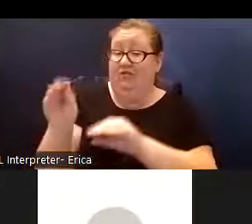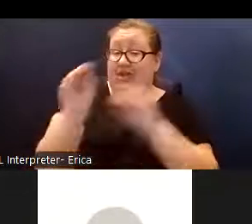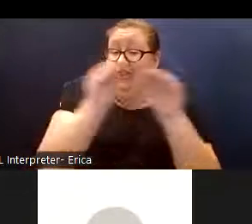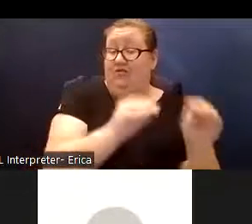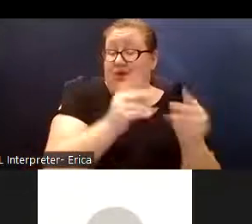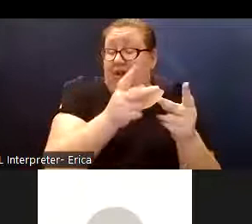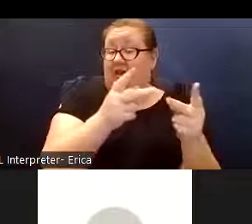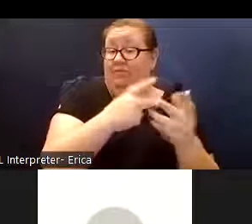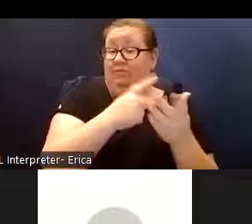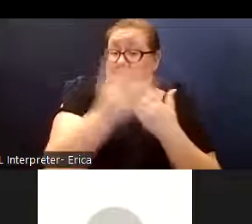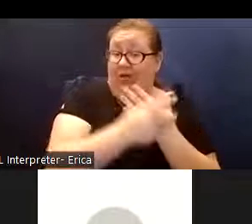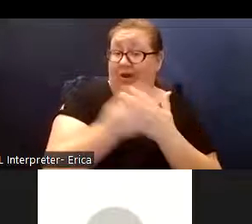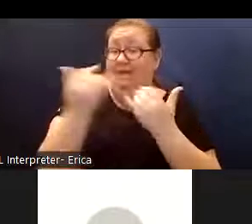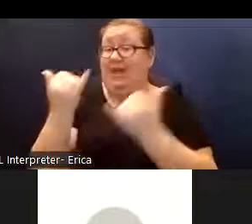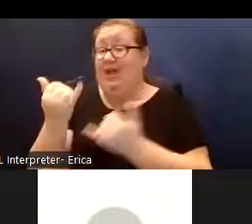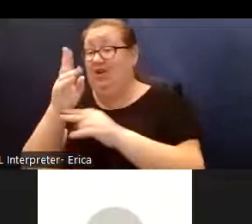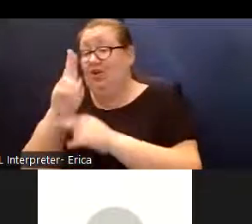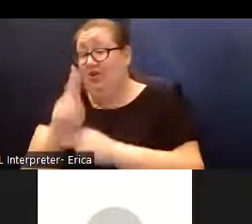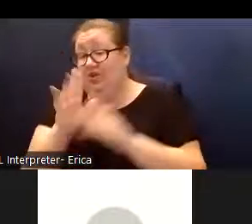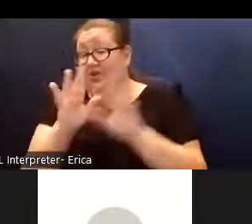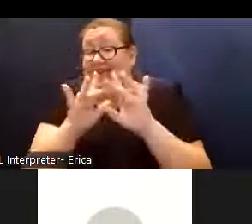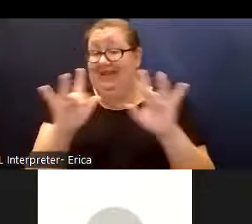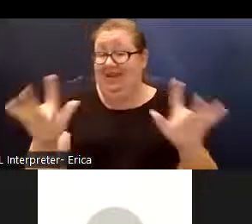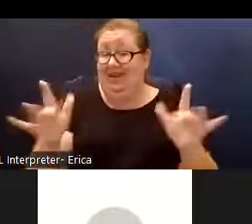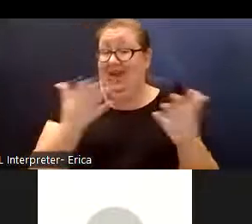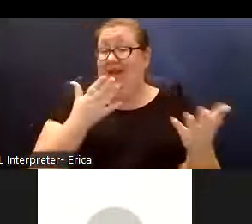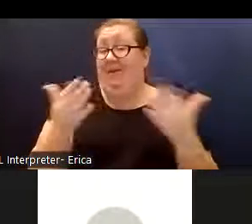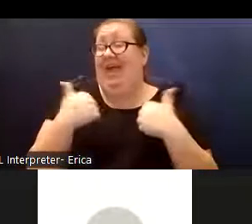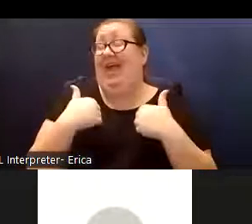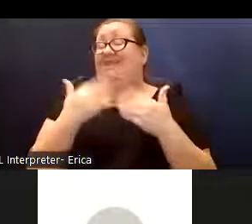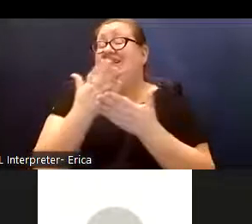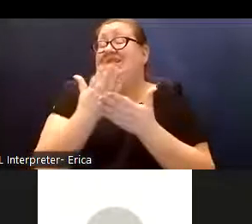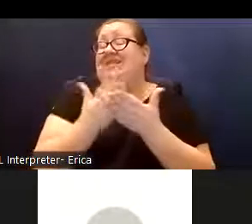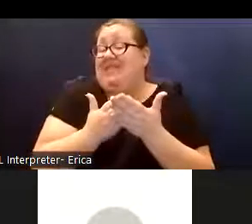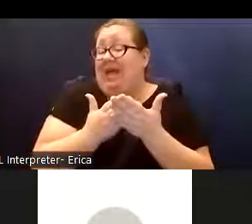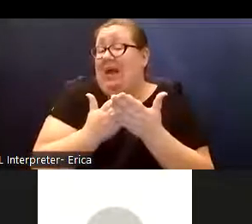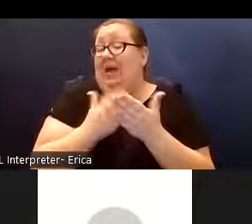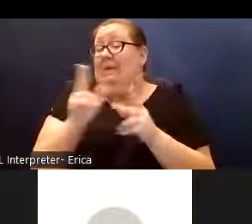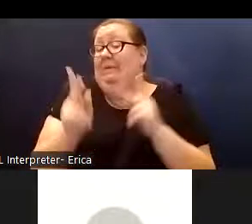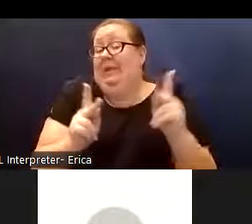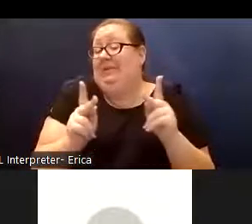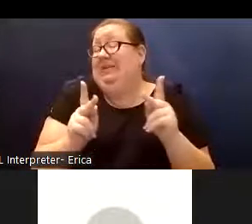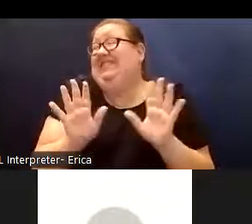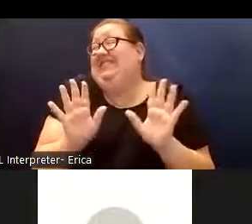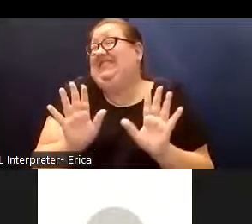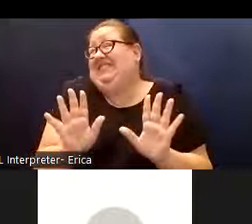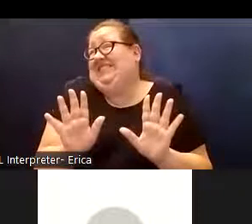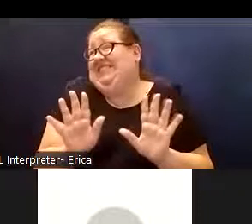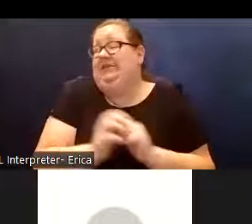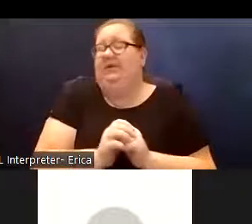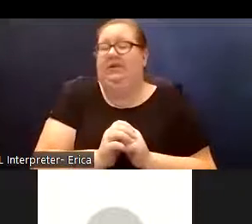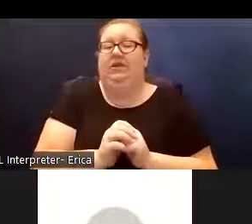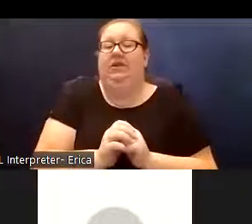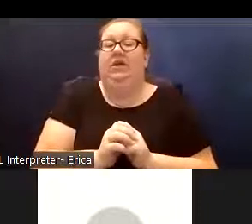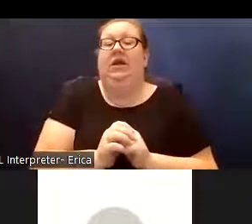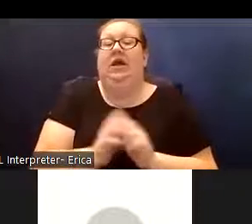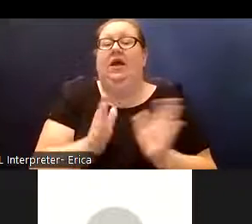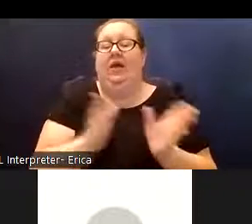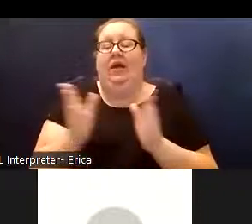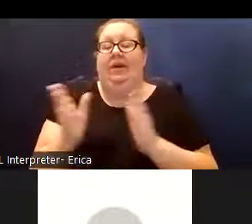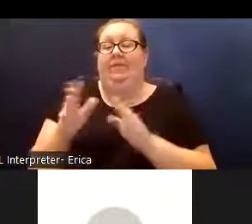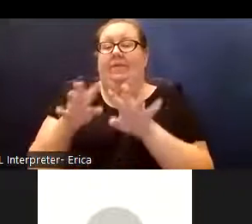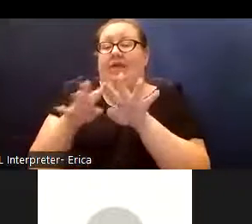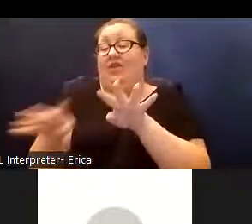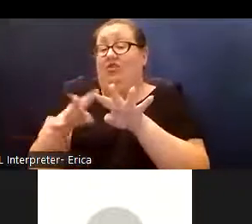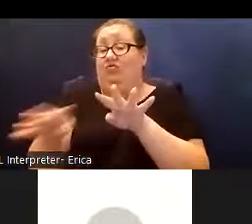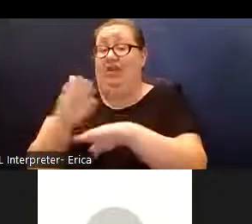uses, etc., that may have some pushback overall. And the drainage improvements, where we